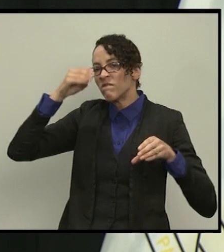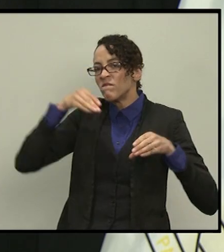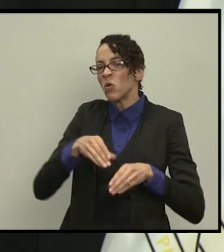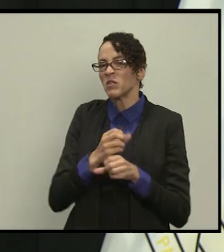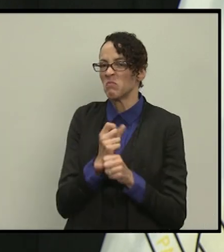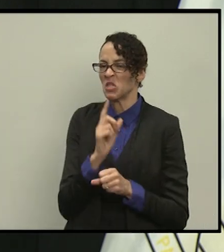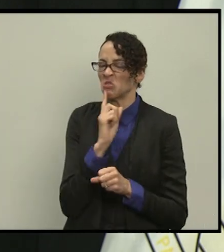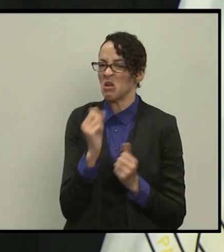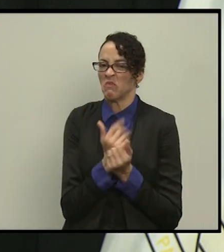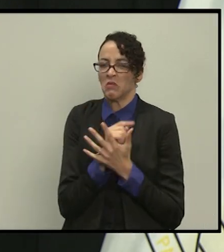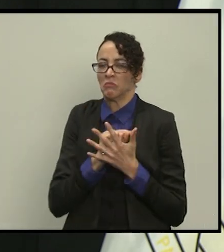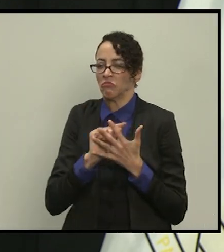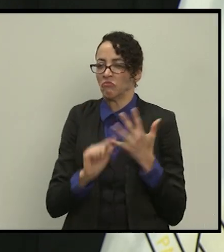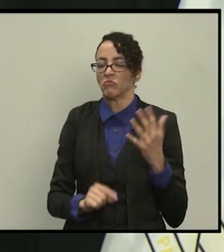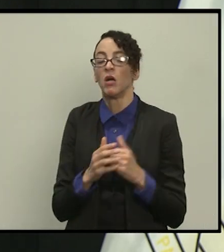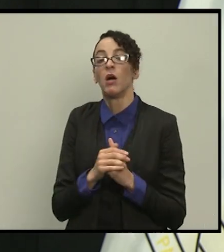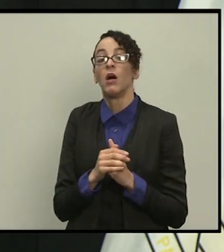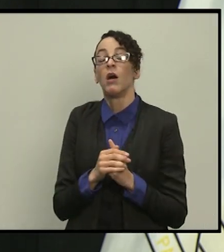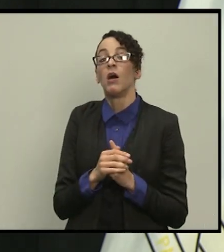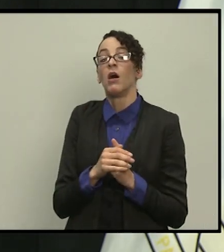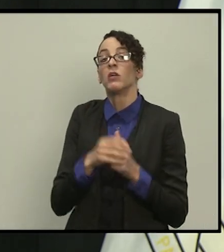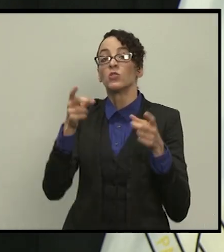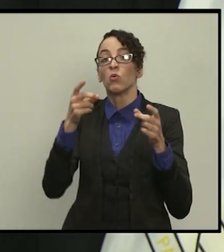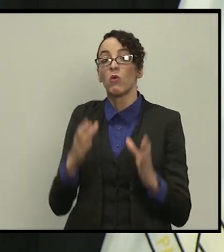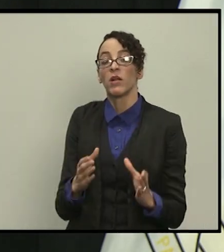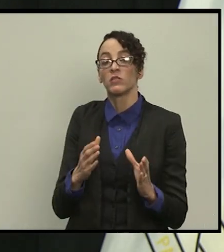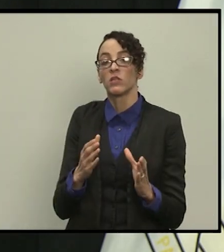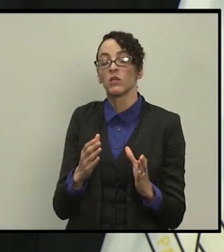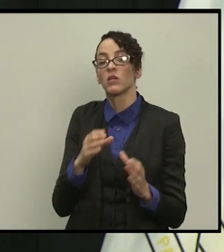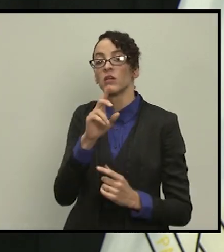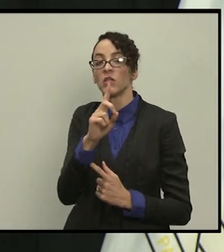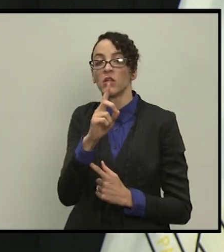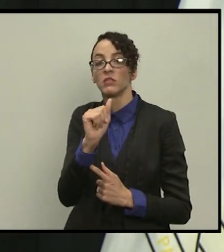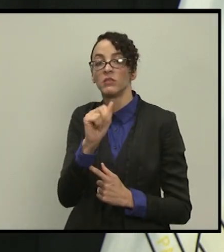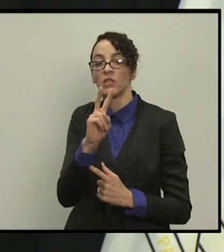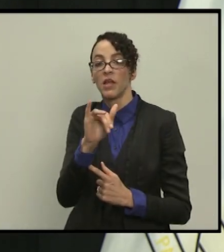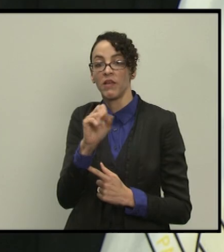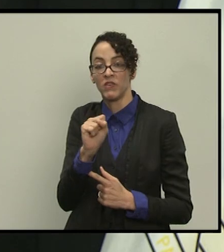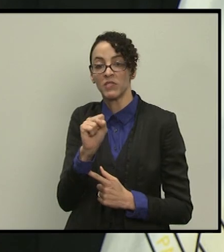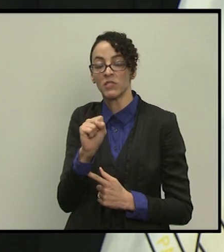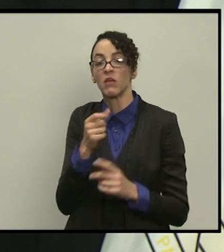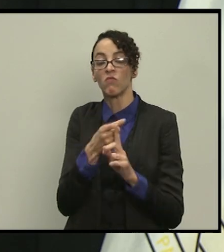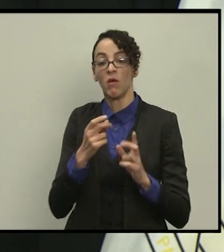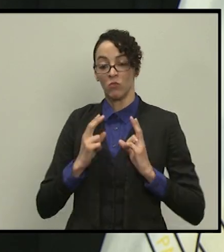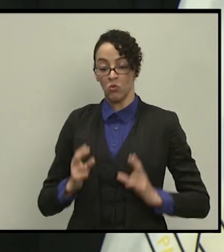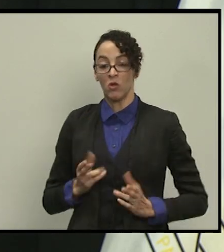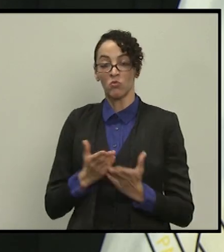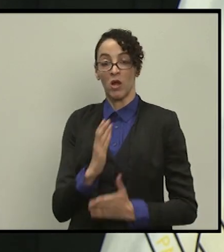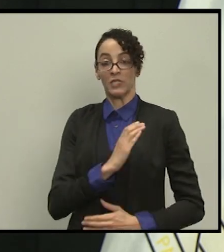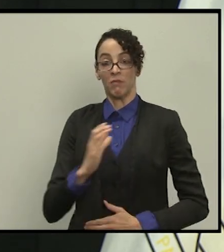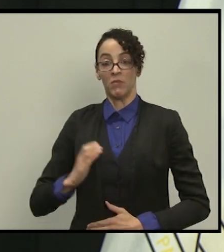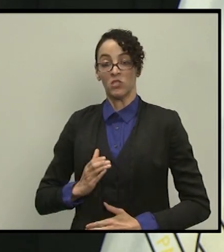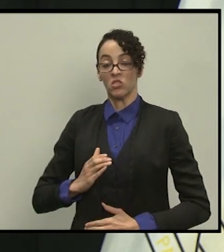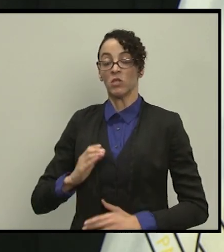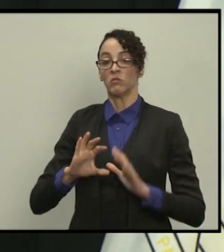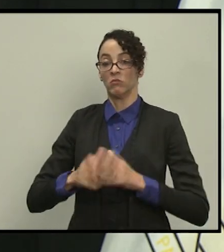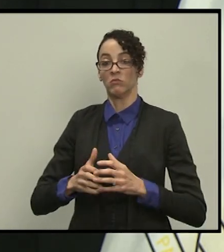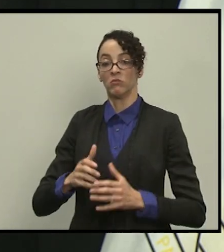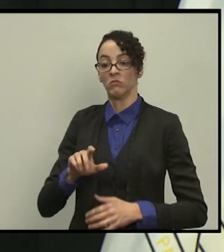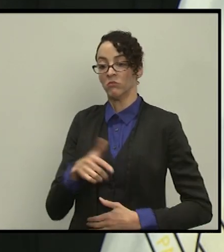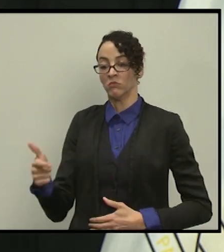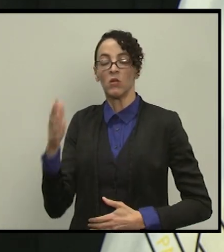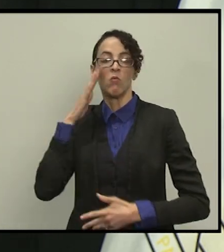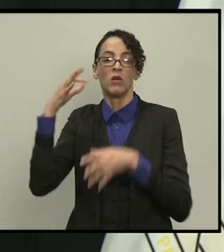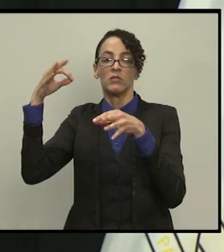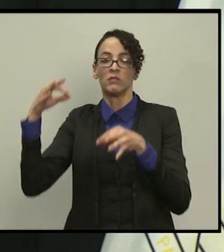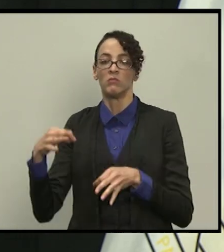Human Rights Commission will talk more about some of the incredible things that they are doing to help underserved